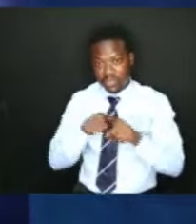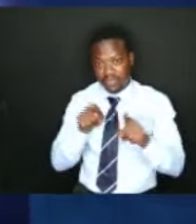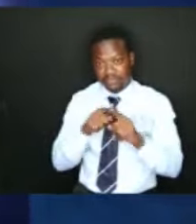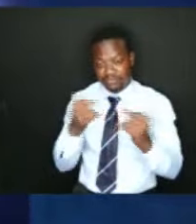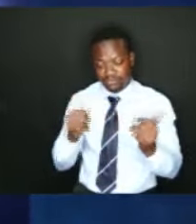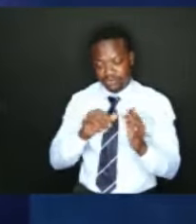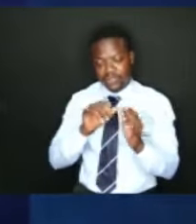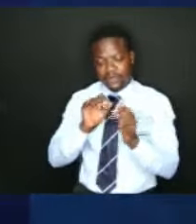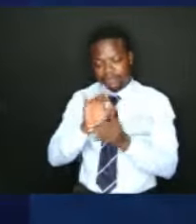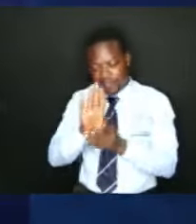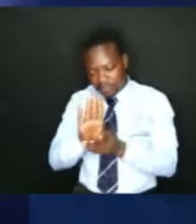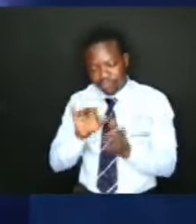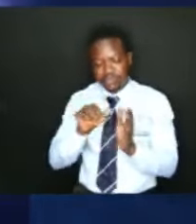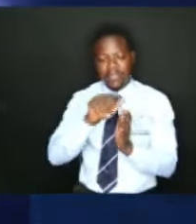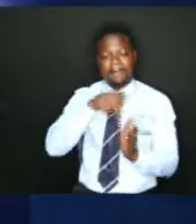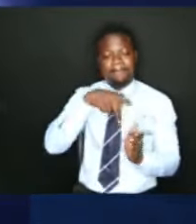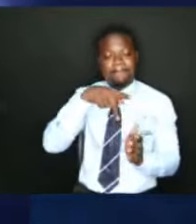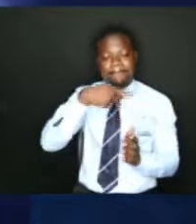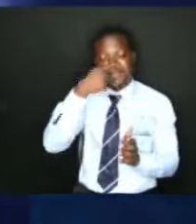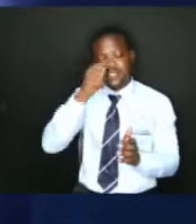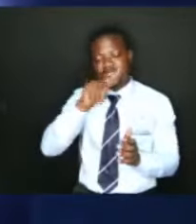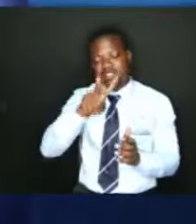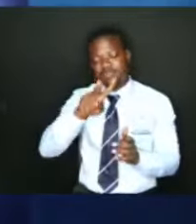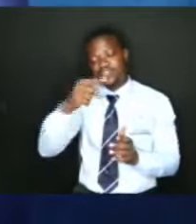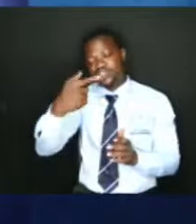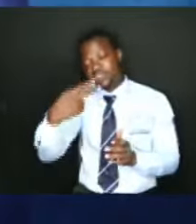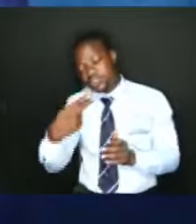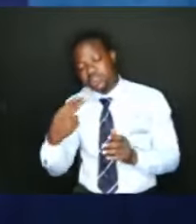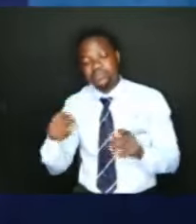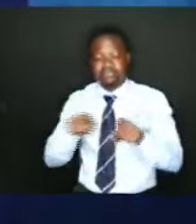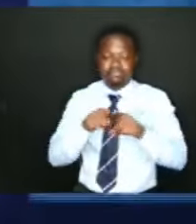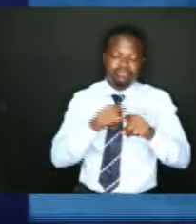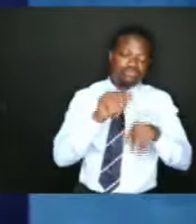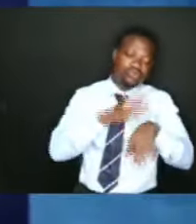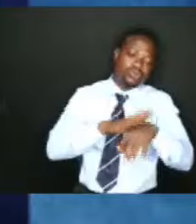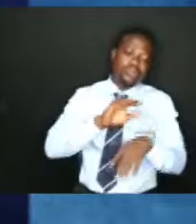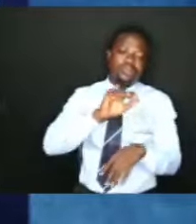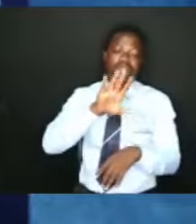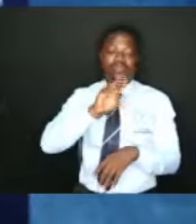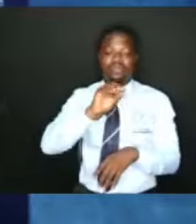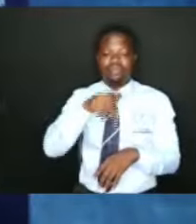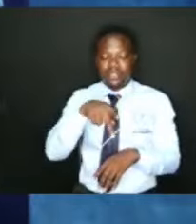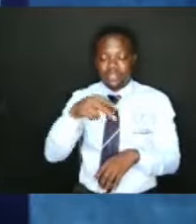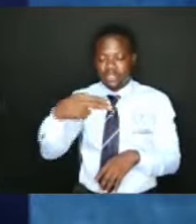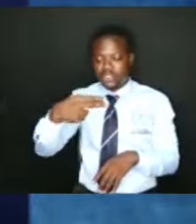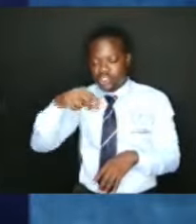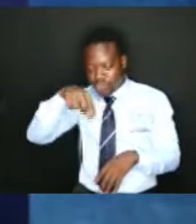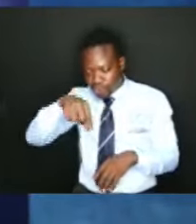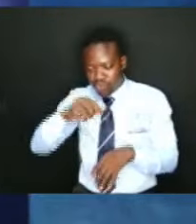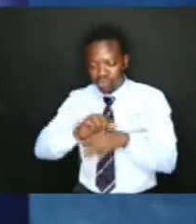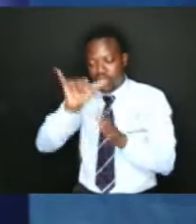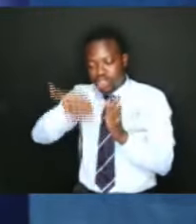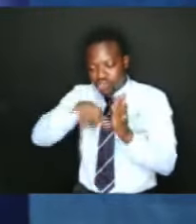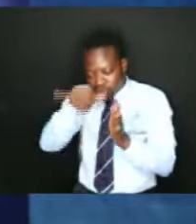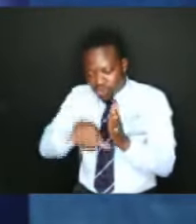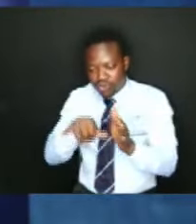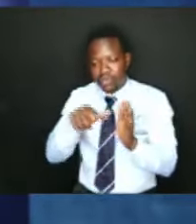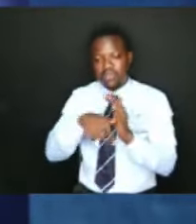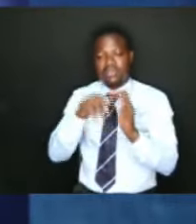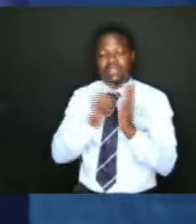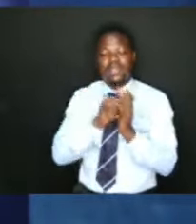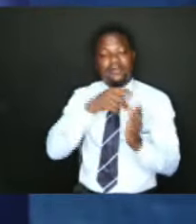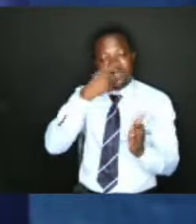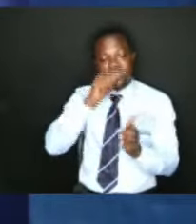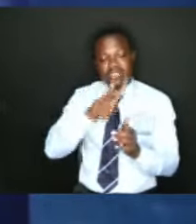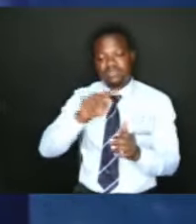live on Facebook. We are on Pen TV GH. We are also on the COPHQ on YouTube. The channels are